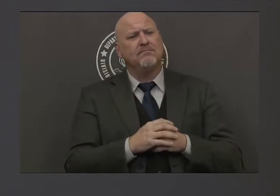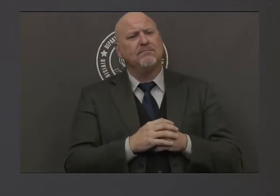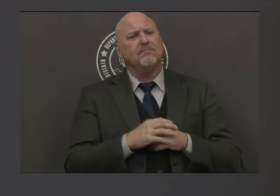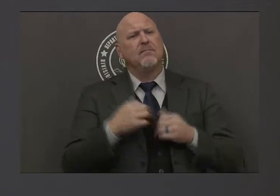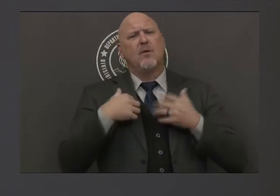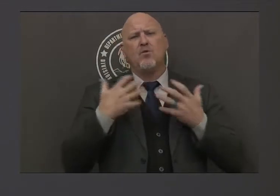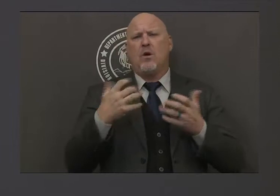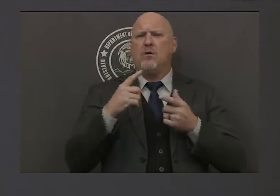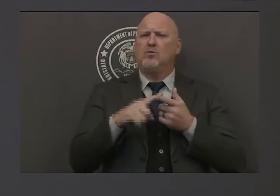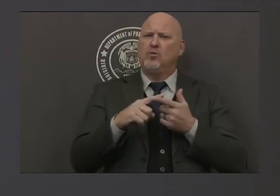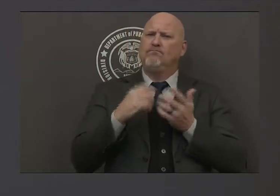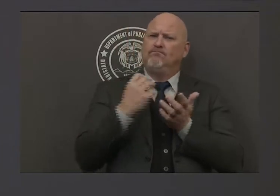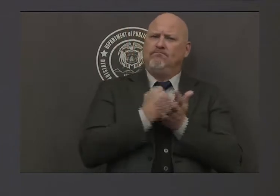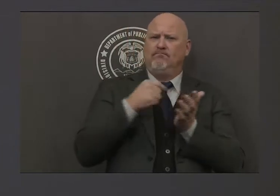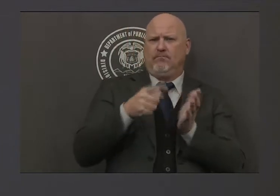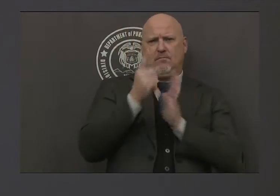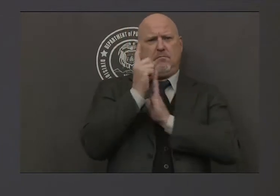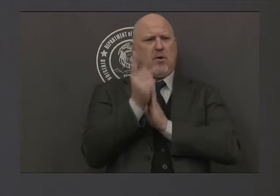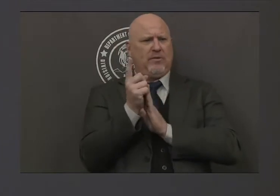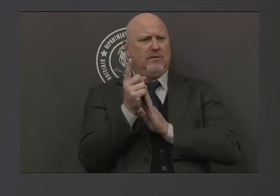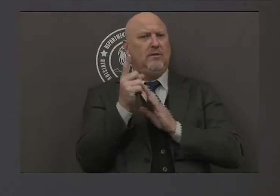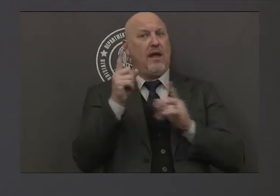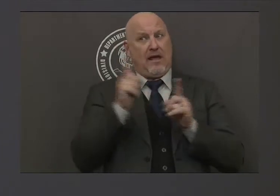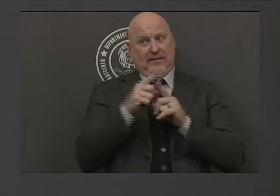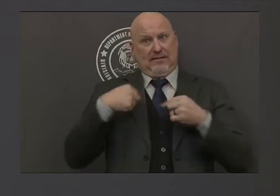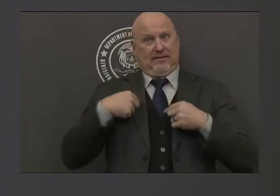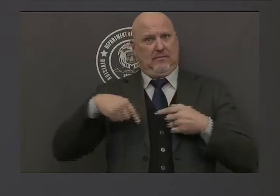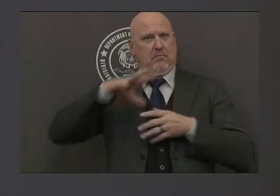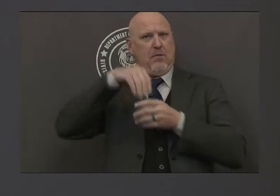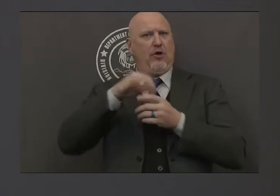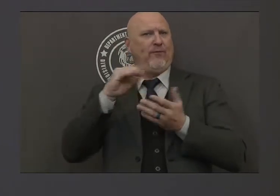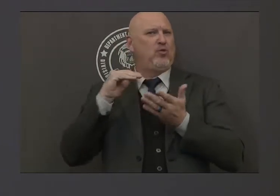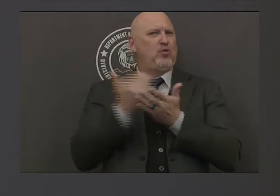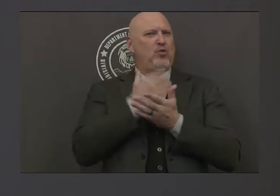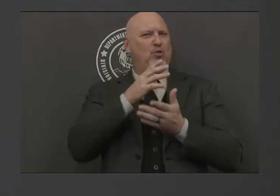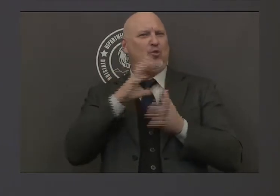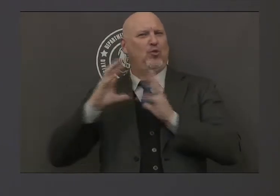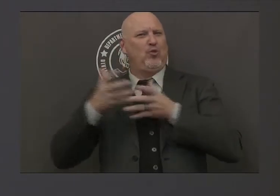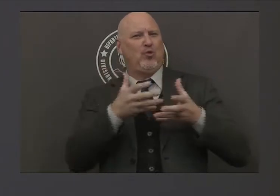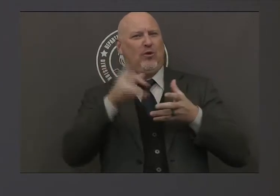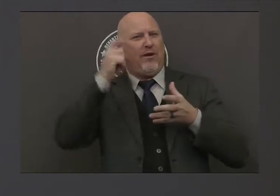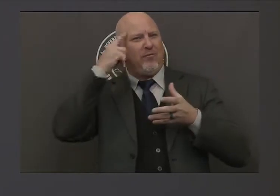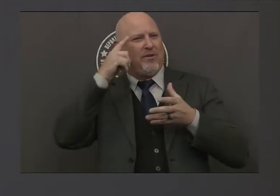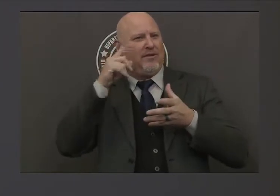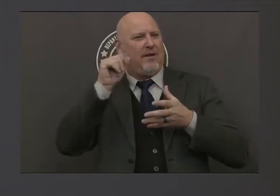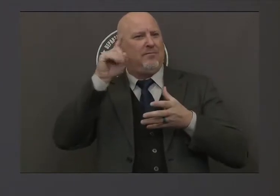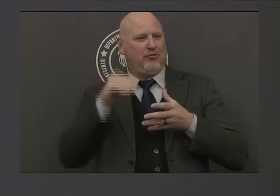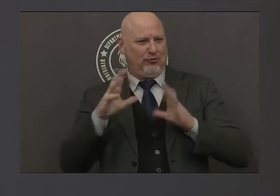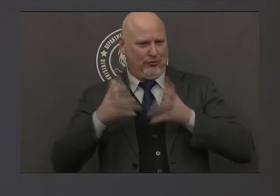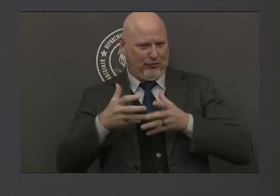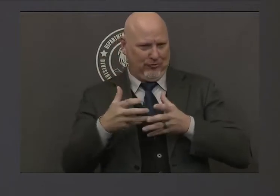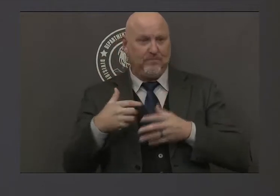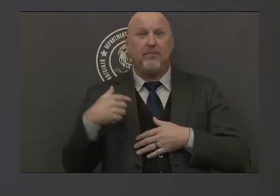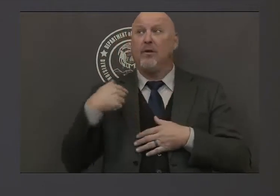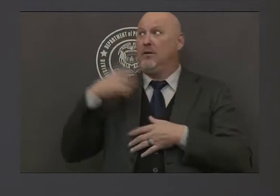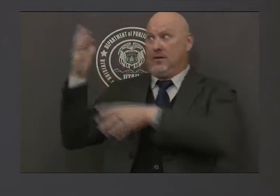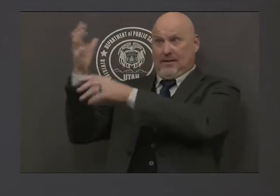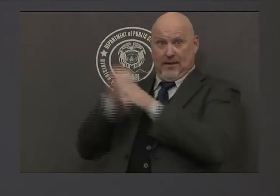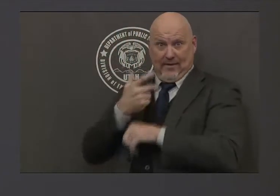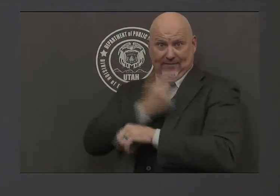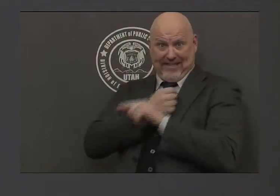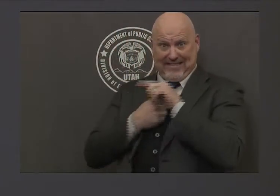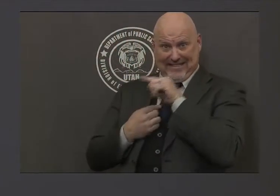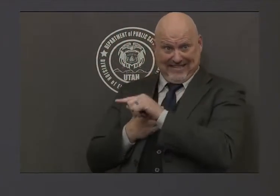incoming administration, as we will be receiving these vaccines, our number one priority, our number two priority, our number